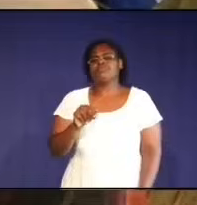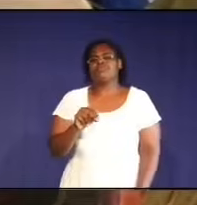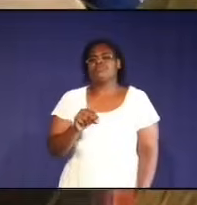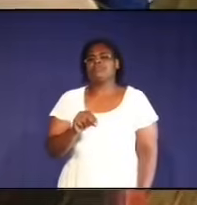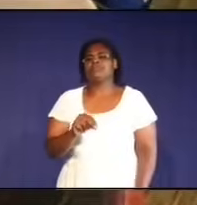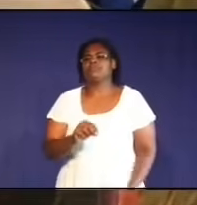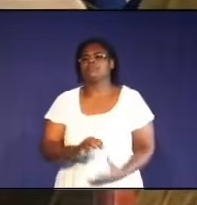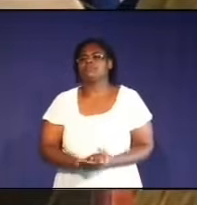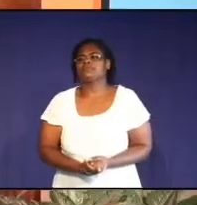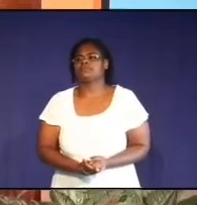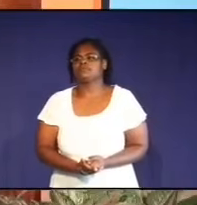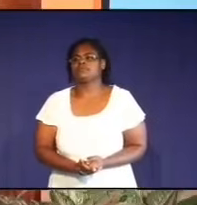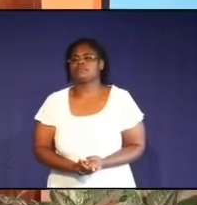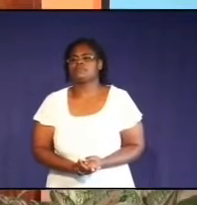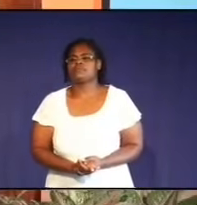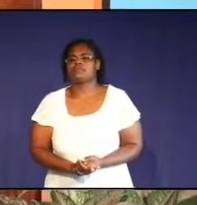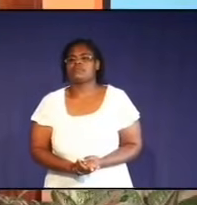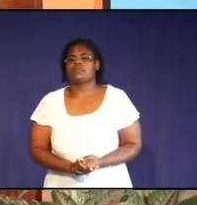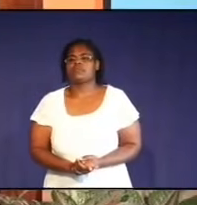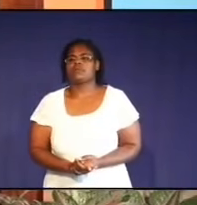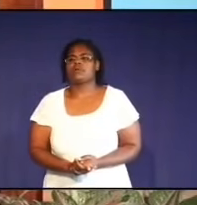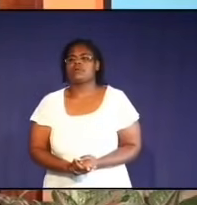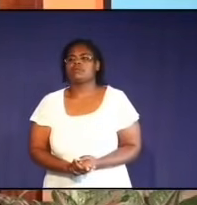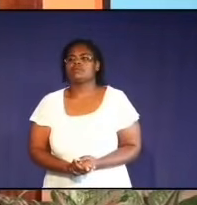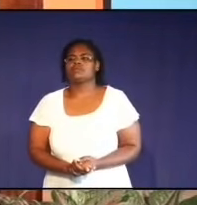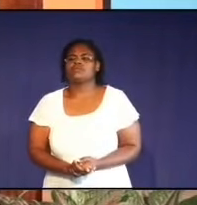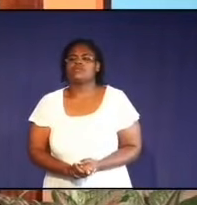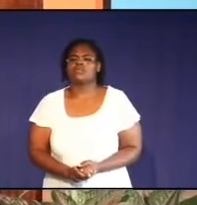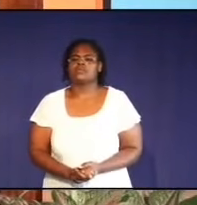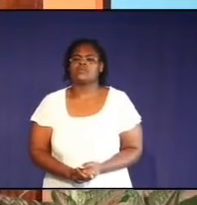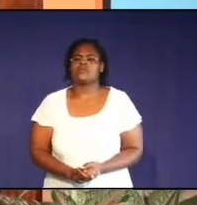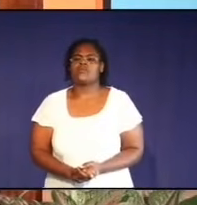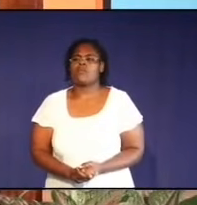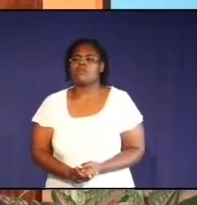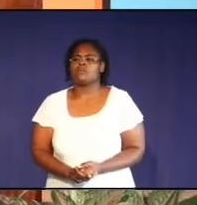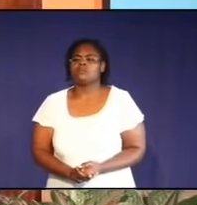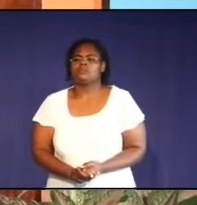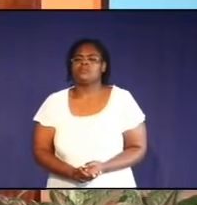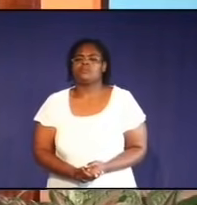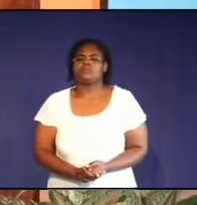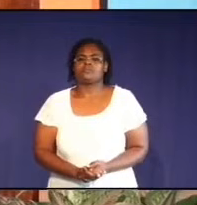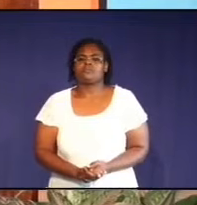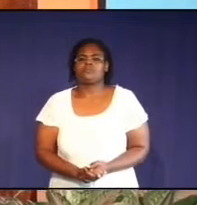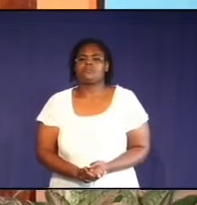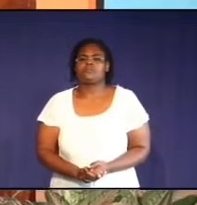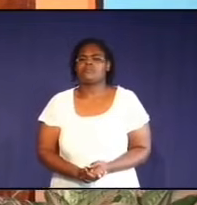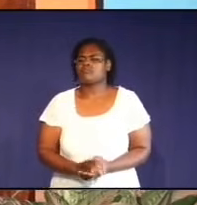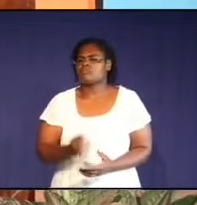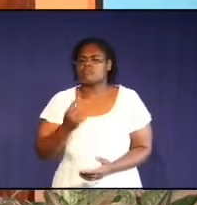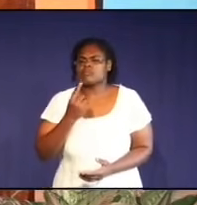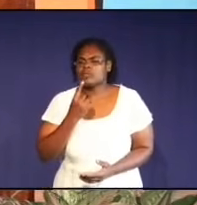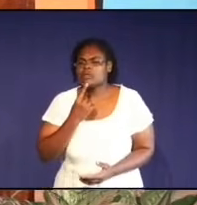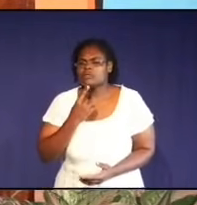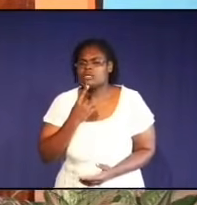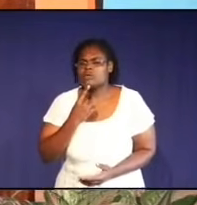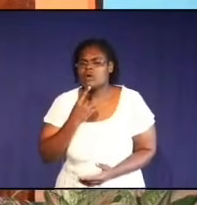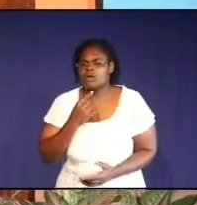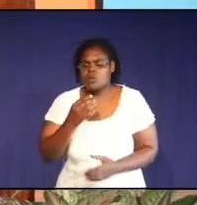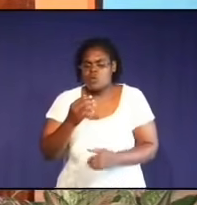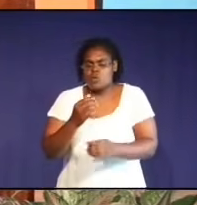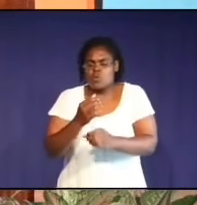So he said, bind up the testimony, seal the law among my